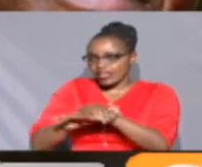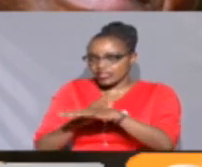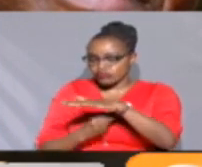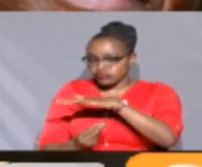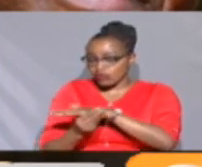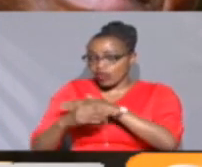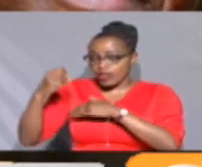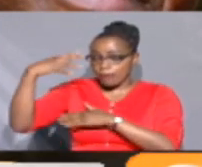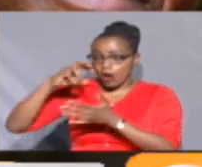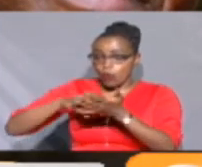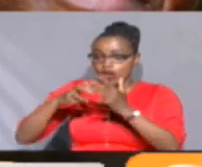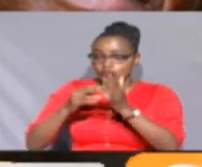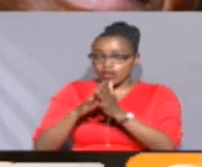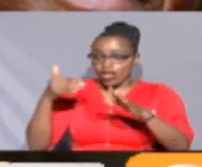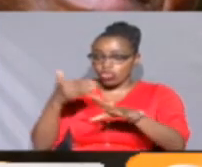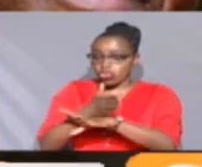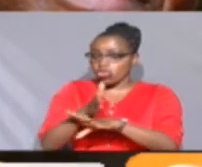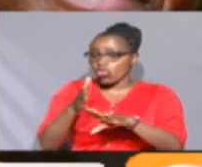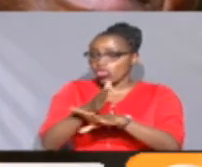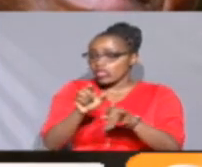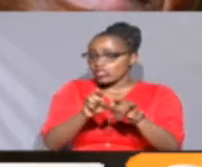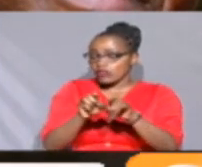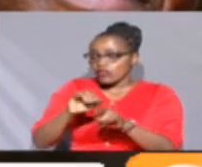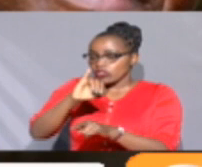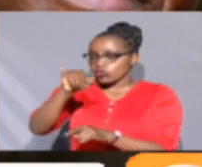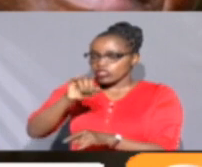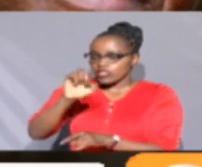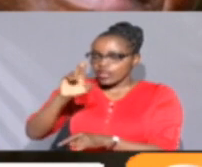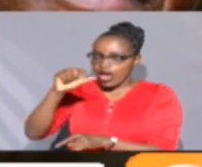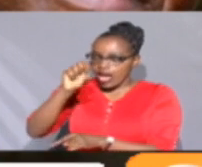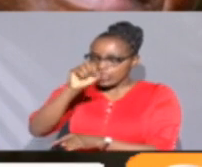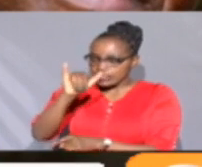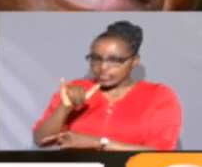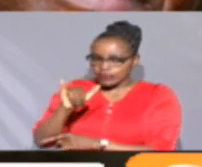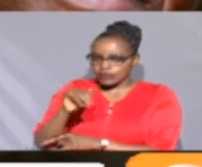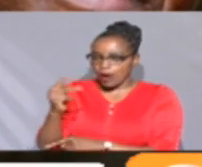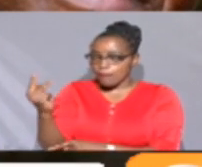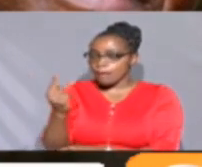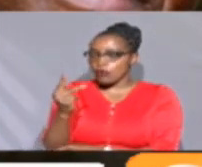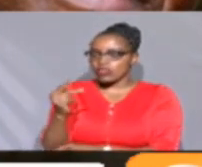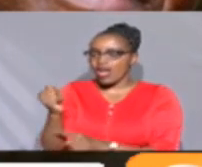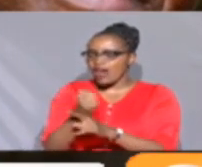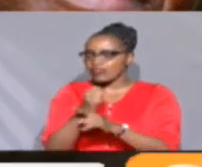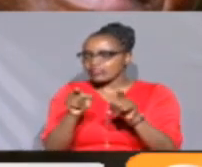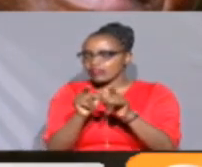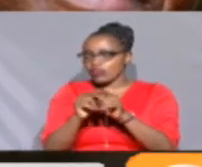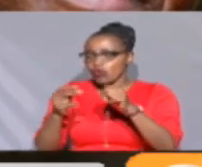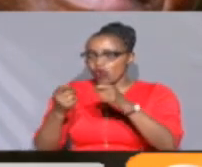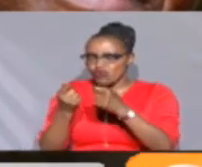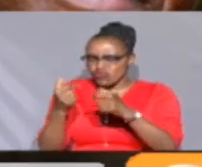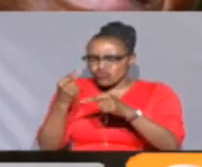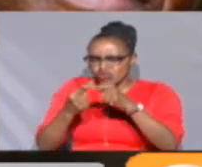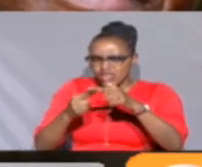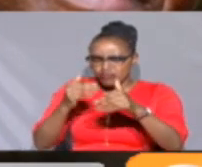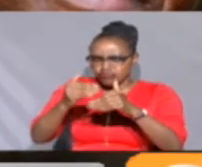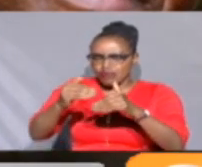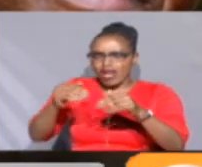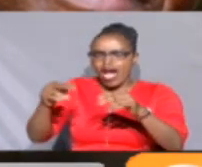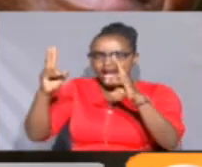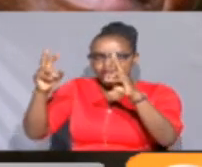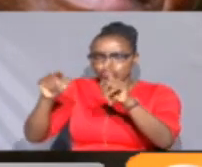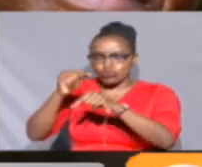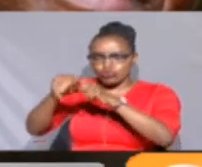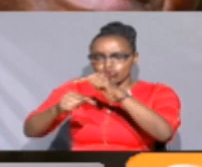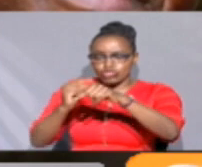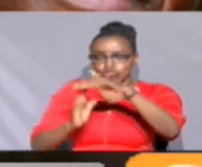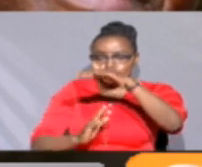power contracts and laundering the proceeds to the Jersey Island. Okemo and Gishuru have been fighting extradition for several years, a matter still pending at the